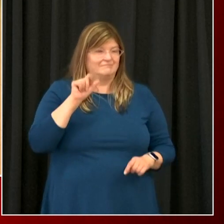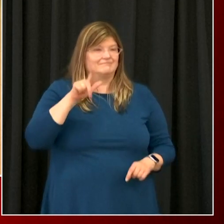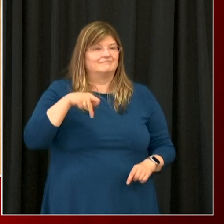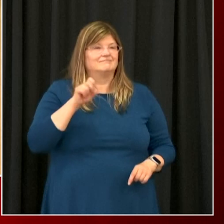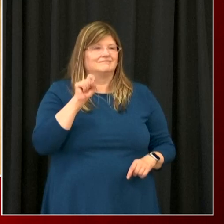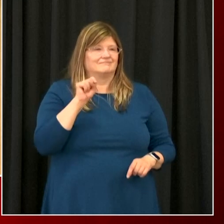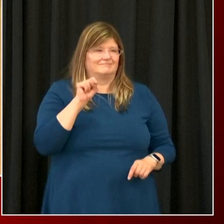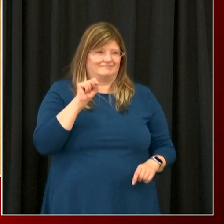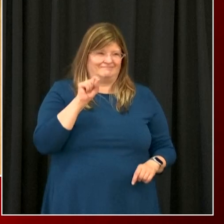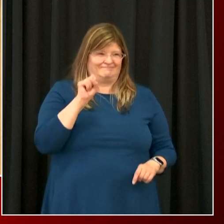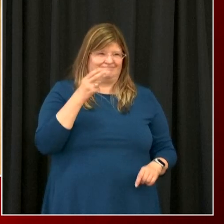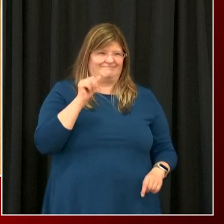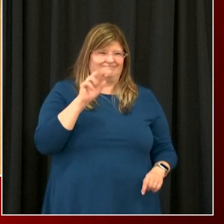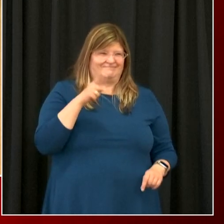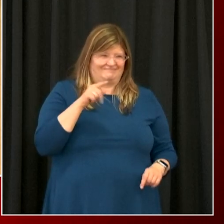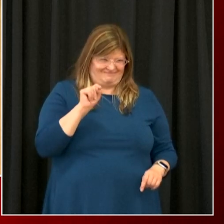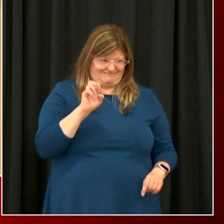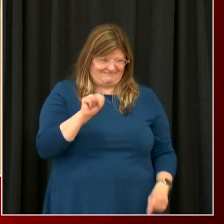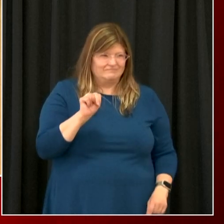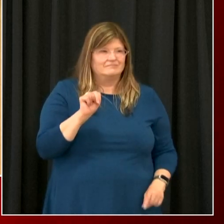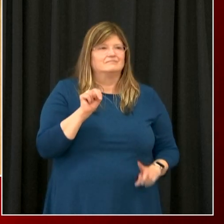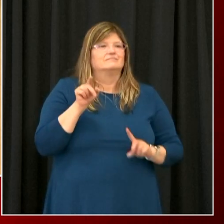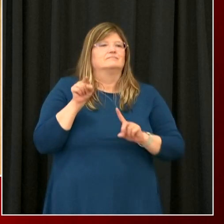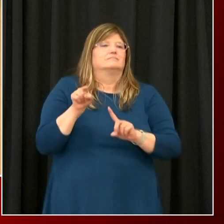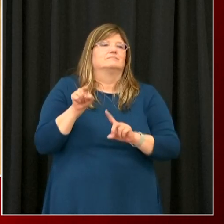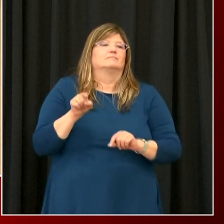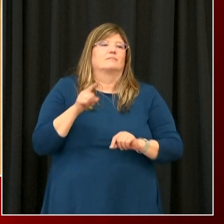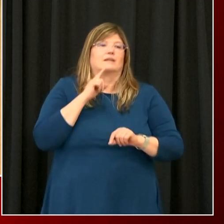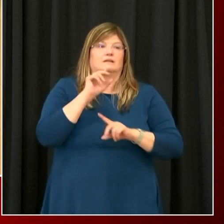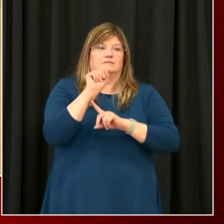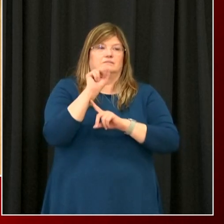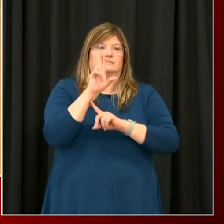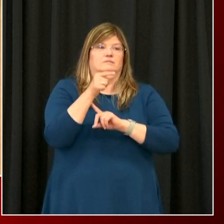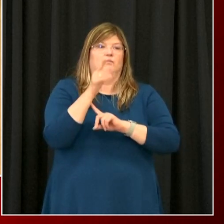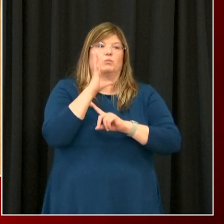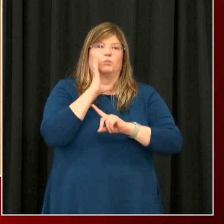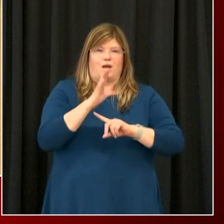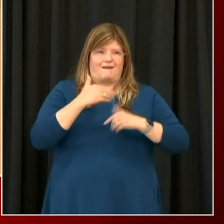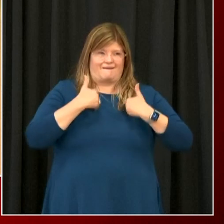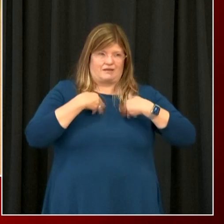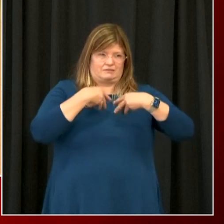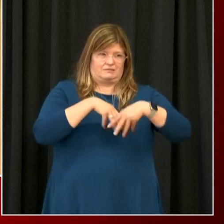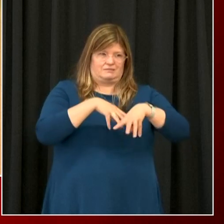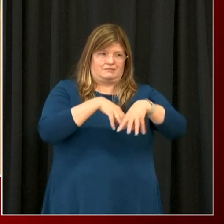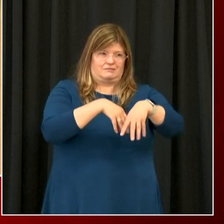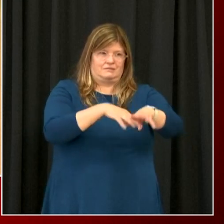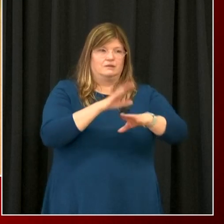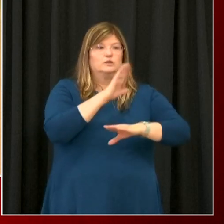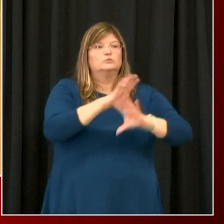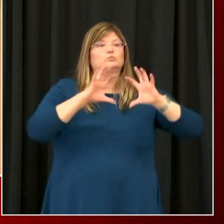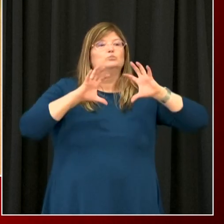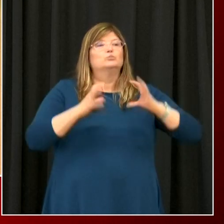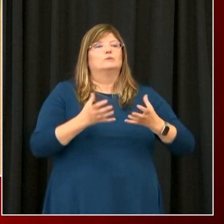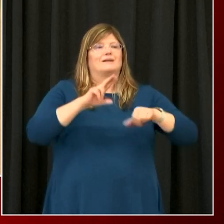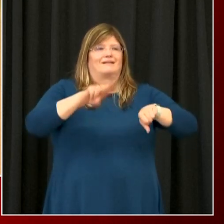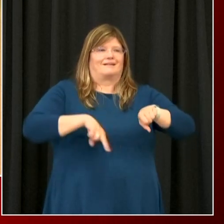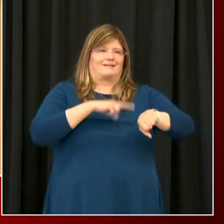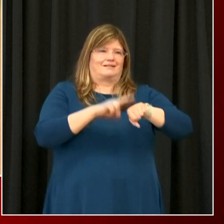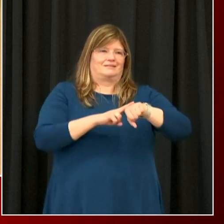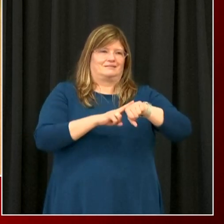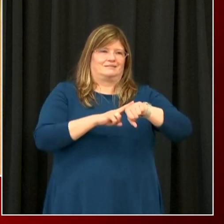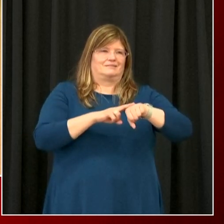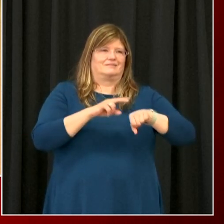late August. Has the National Action Network communicated to you or the administration about